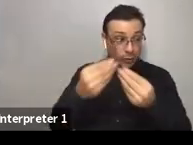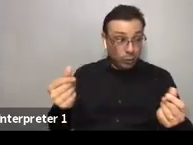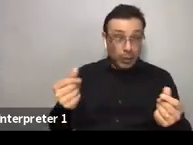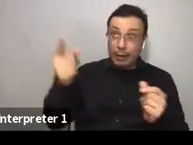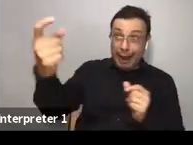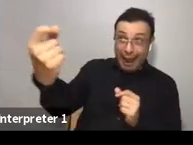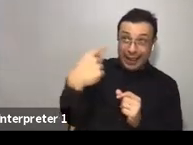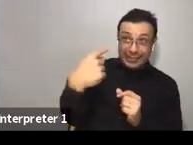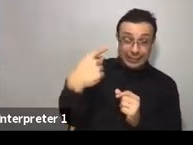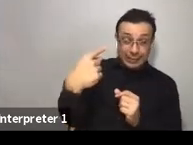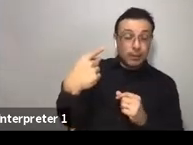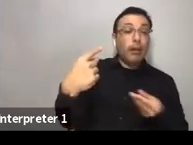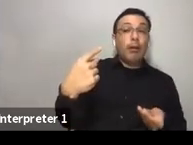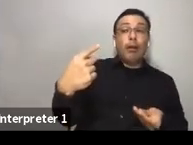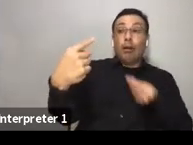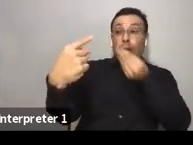that.